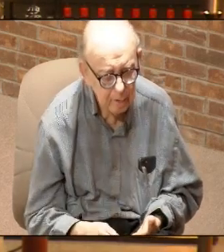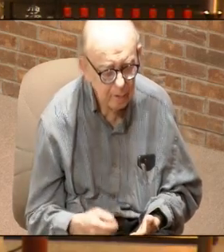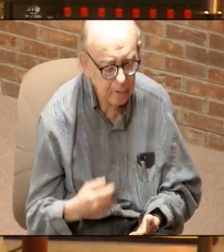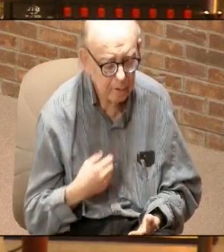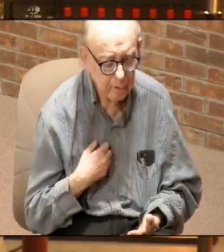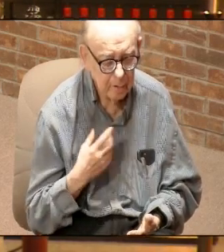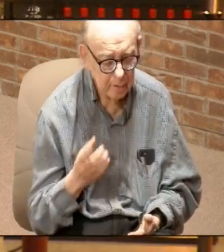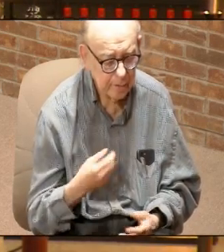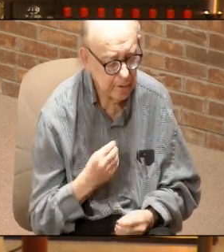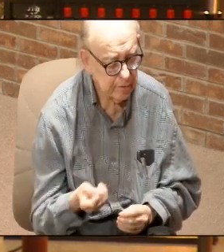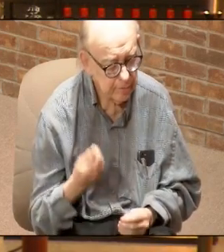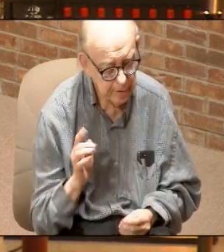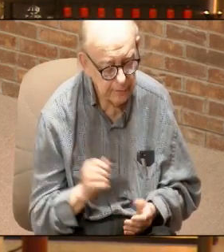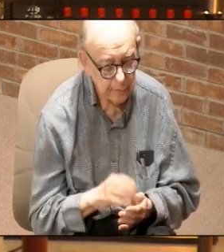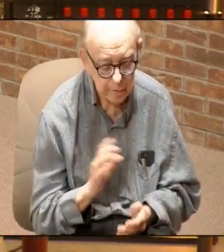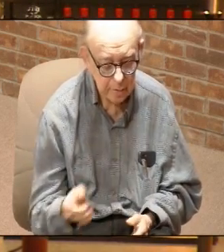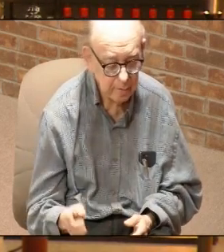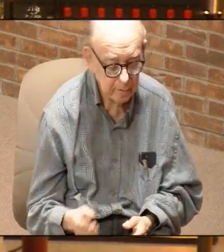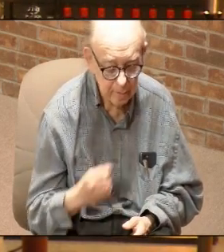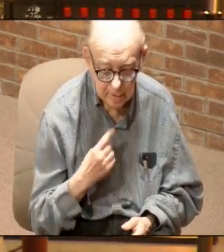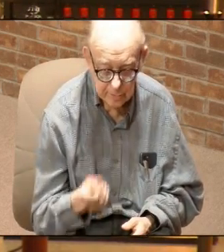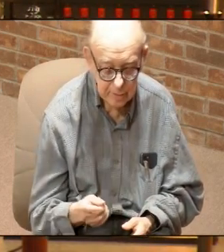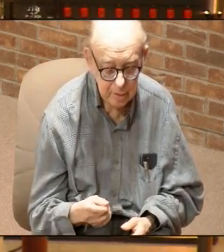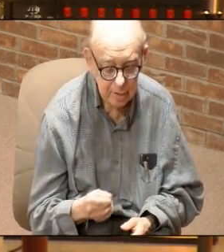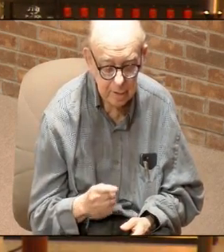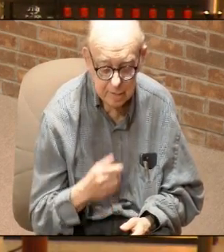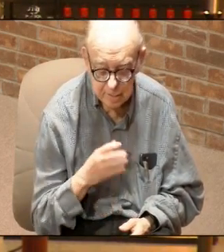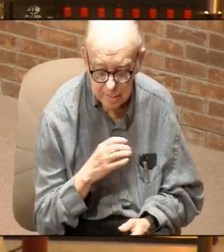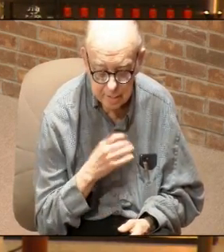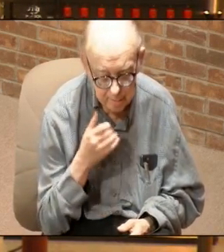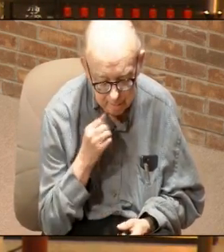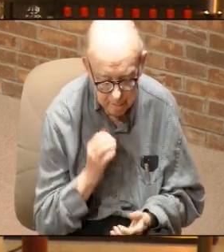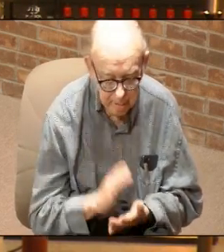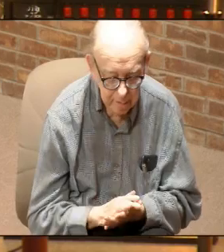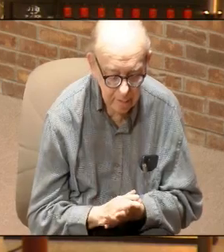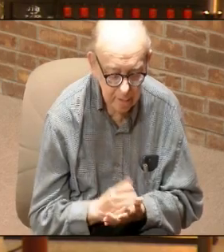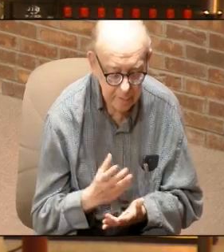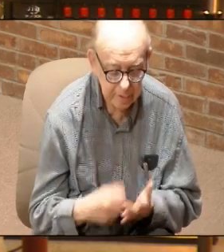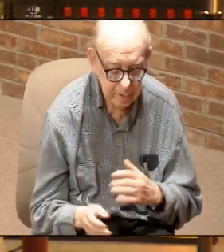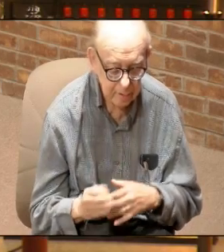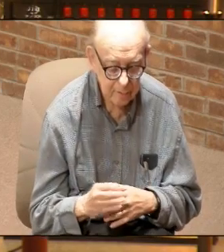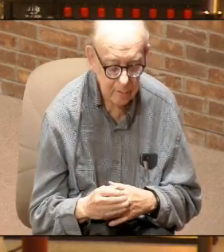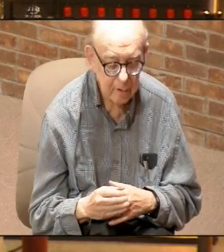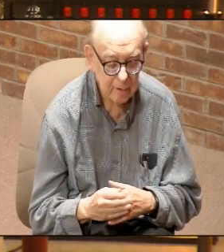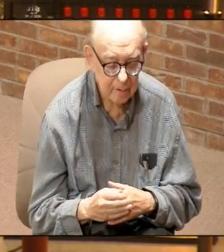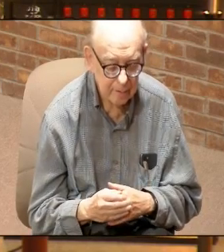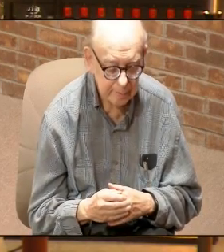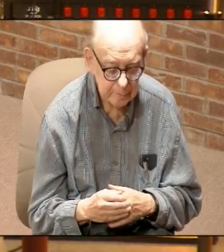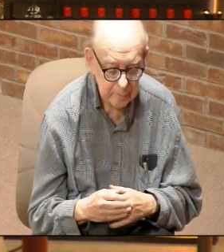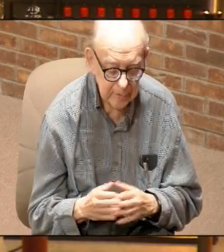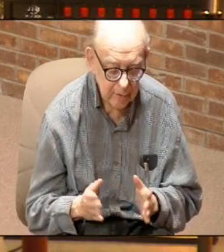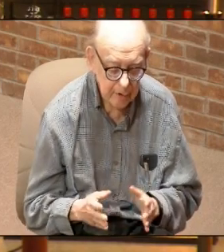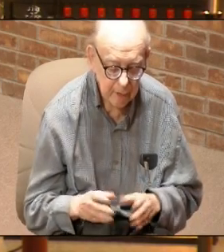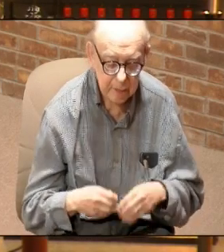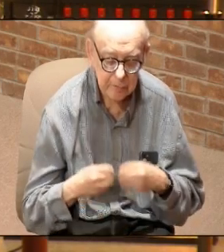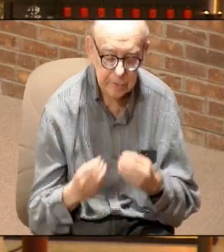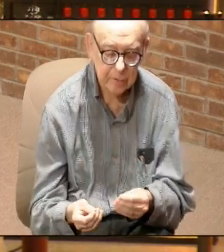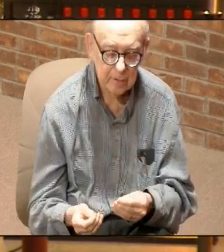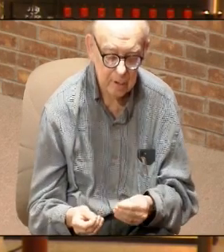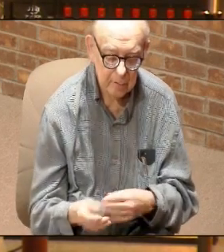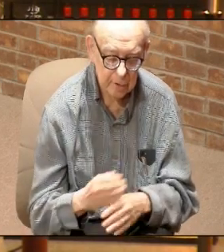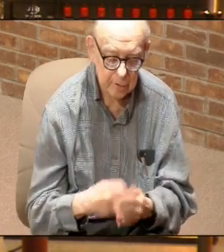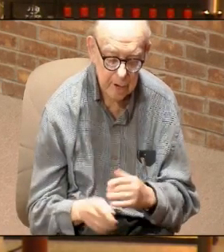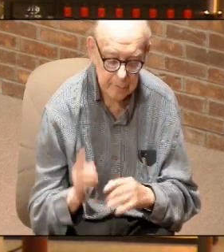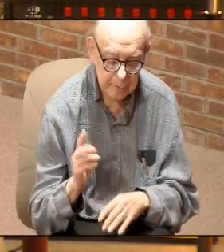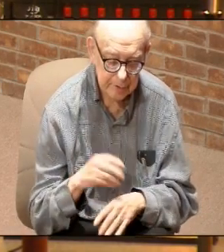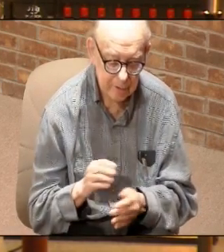I was going to get you that for Christmas. And I said, okay, here, let me take it out of the package, press it, and I'll give it to you. You can wrap it